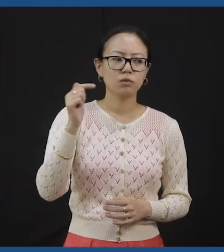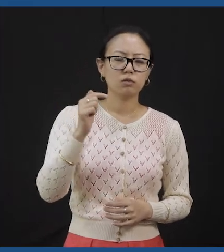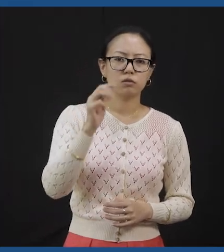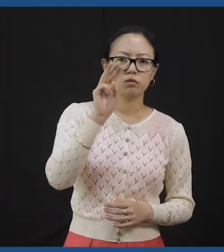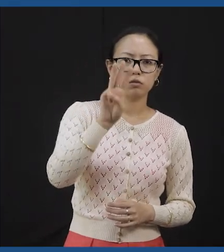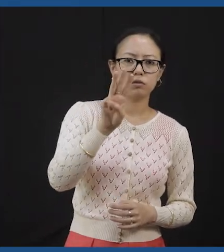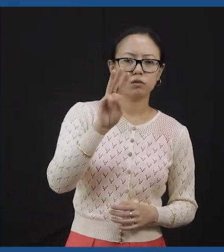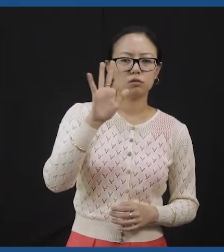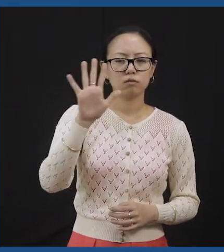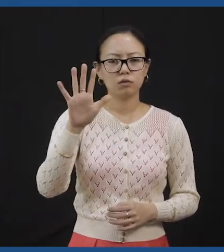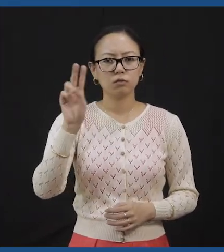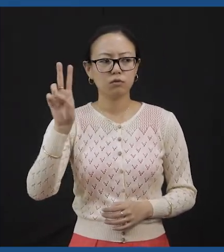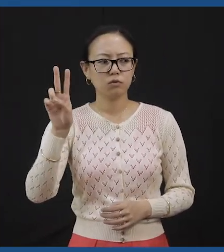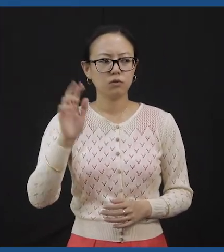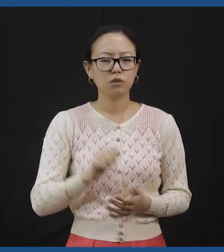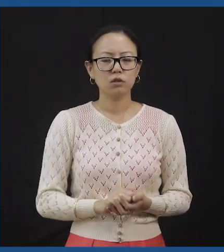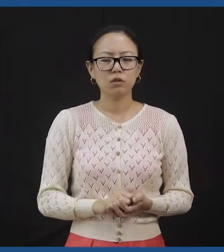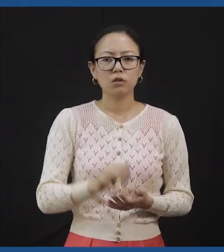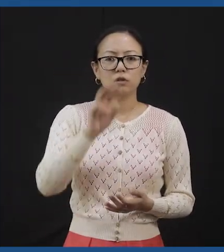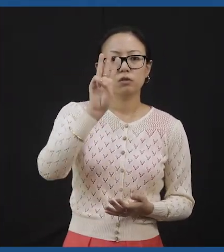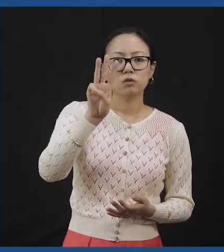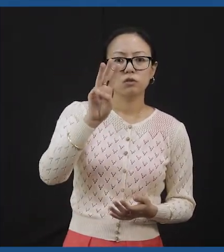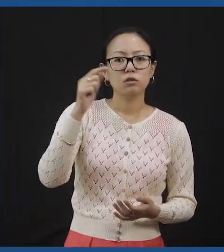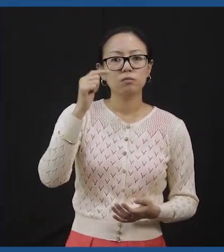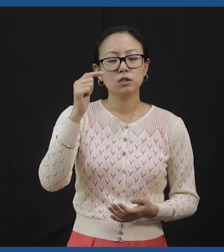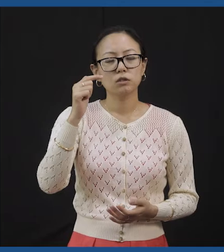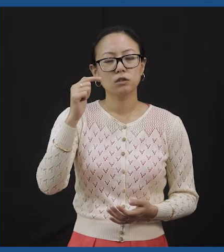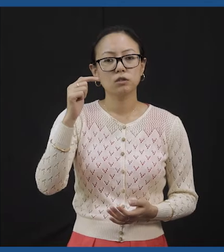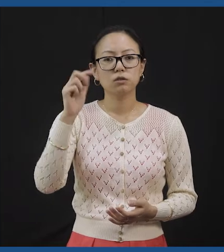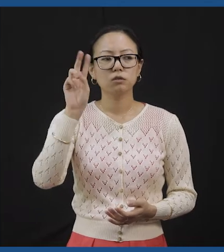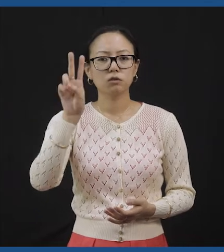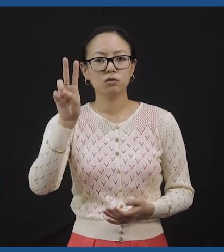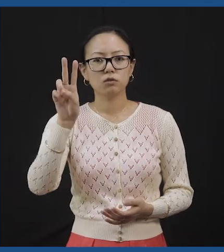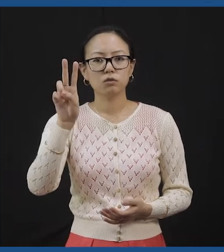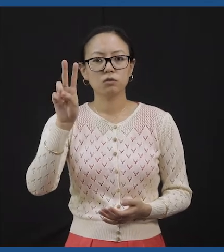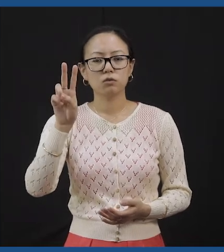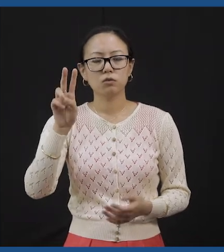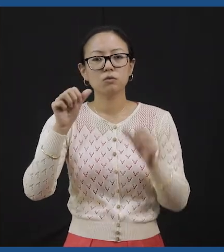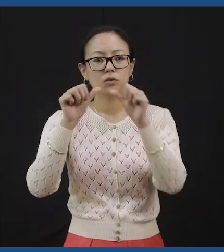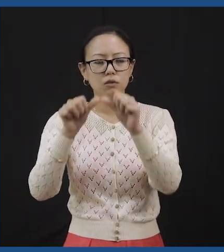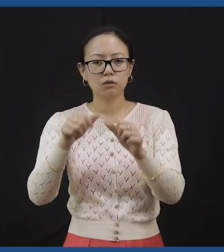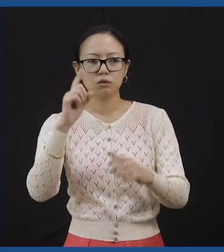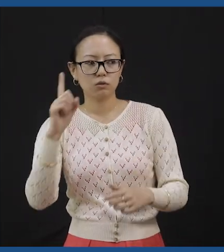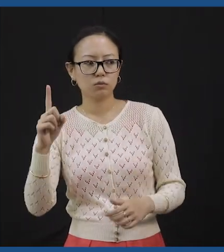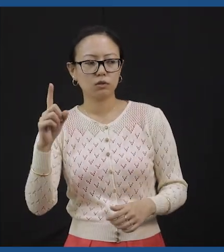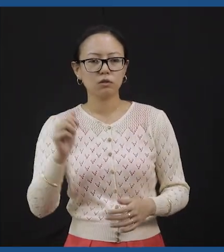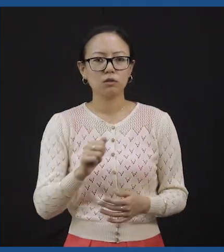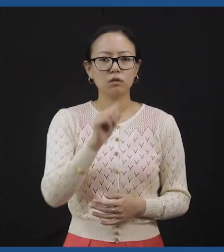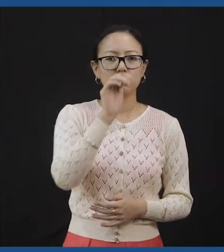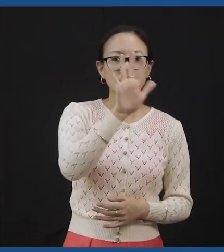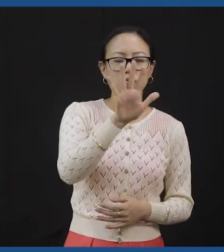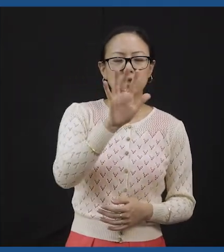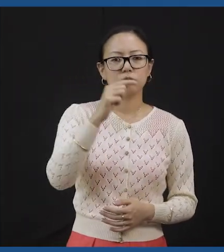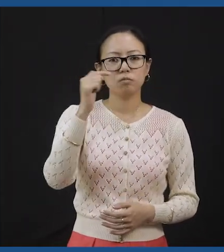2 is 1. Next, tens, 5 minus 5 is 0. 7 minus 3